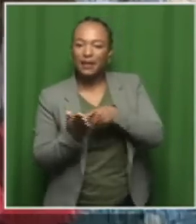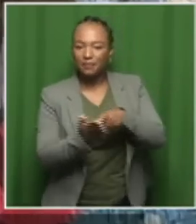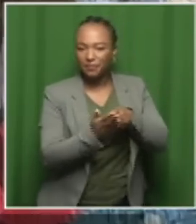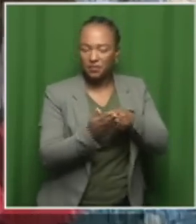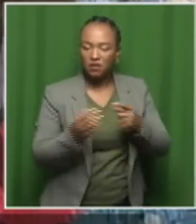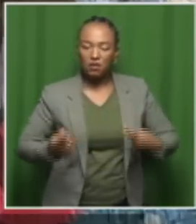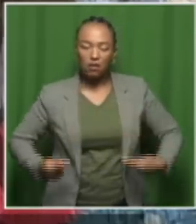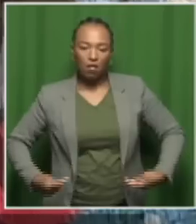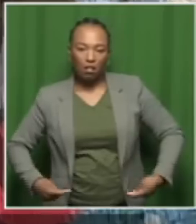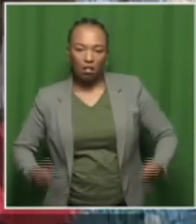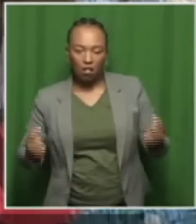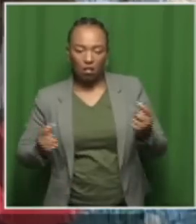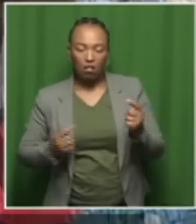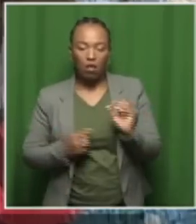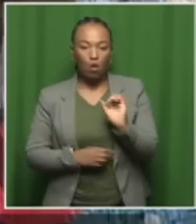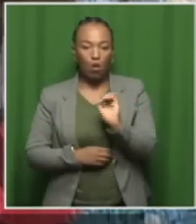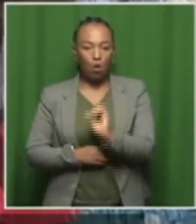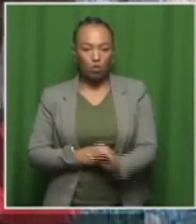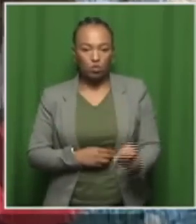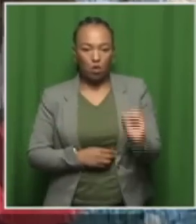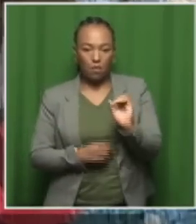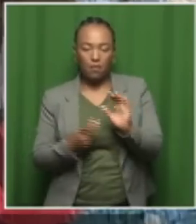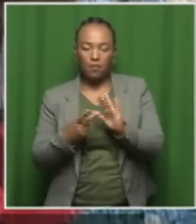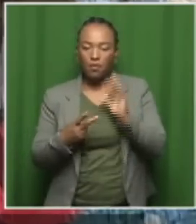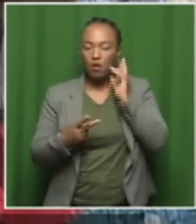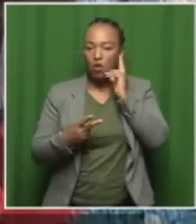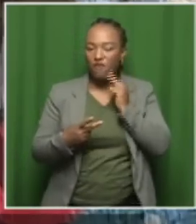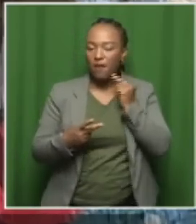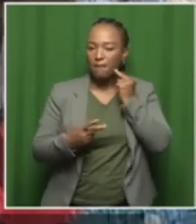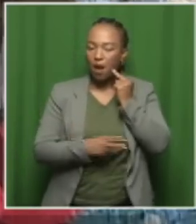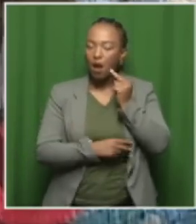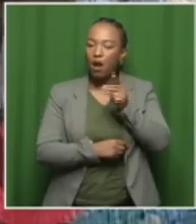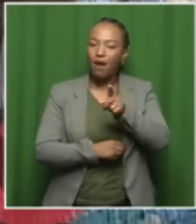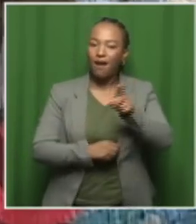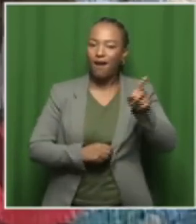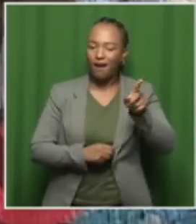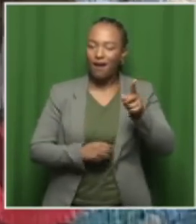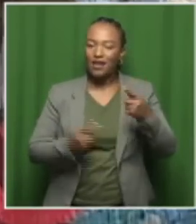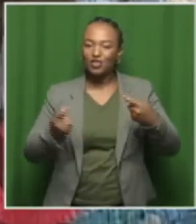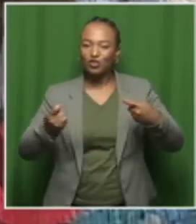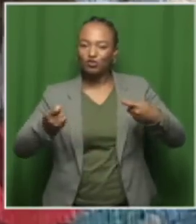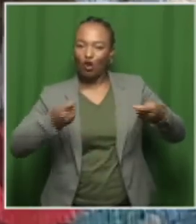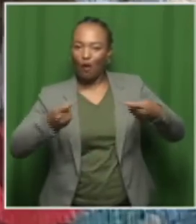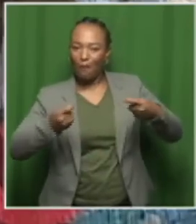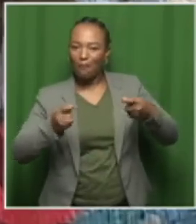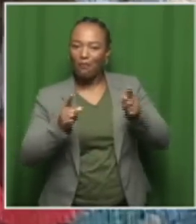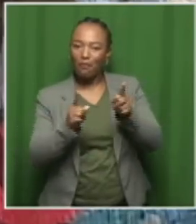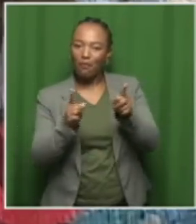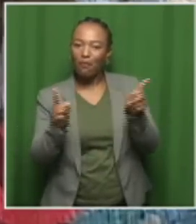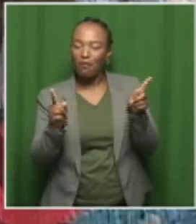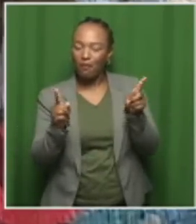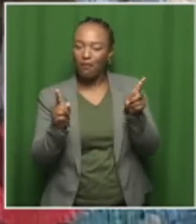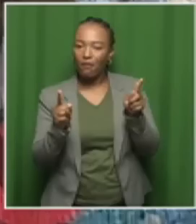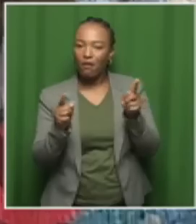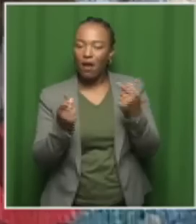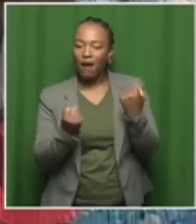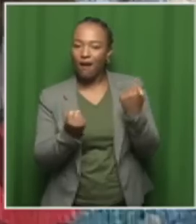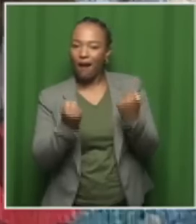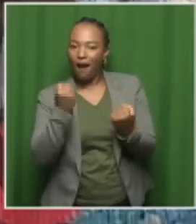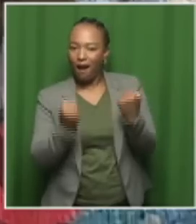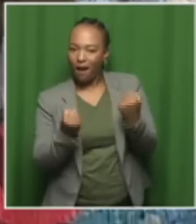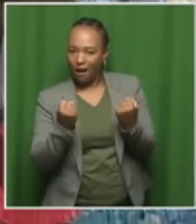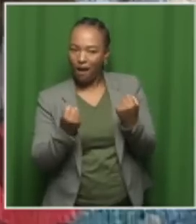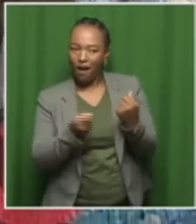October and November, is certainly, if you look at retail sales and new car sales, suddenly shot up by more